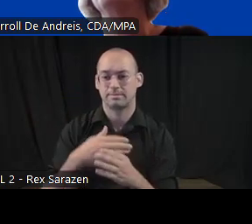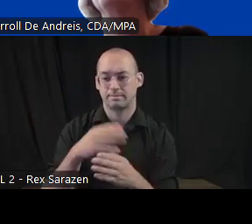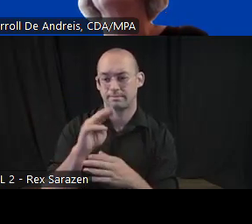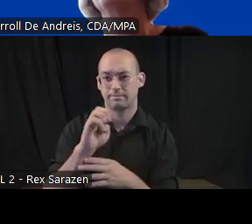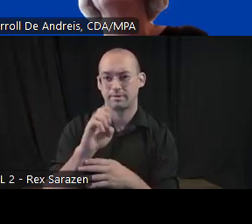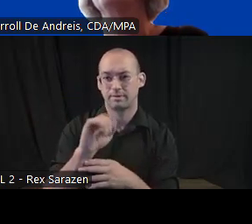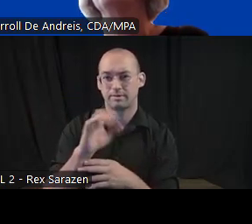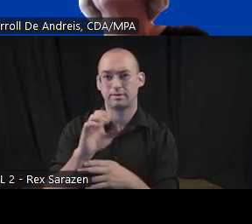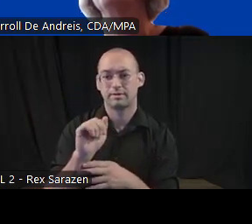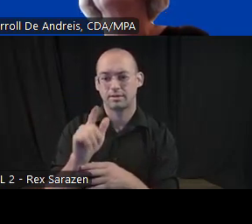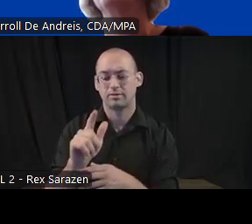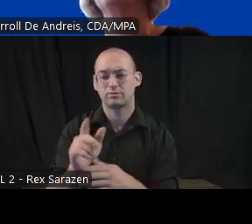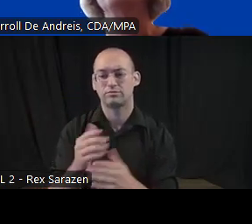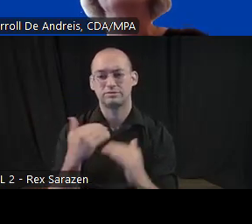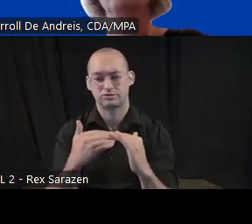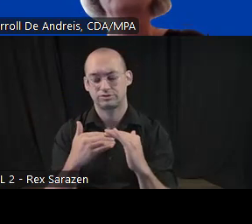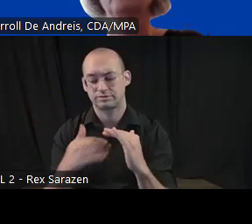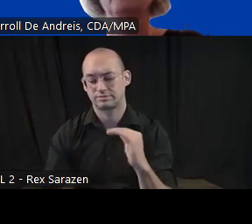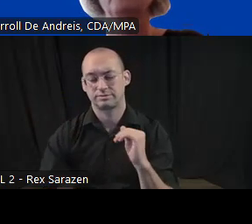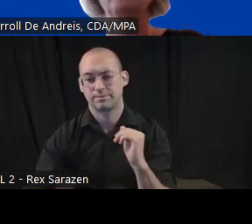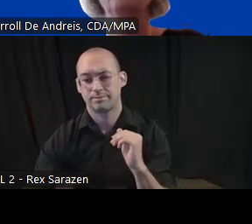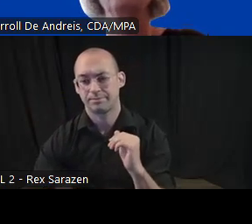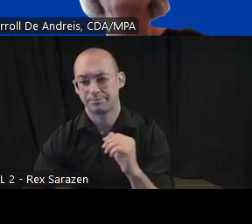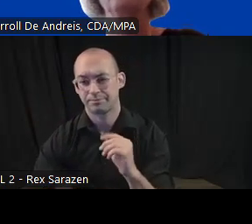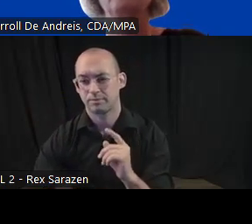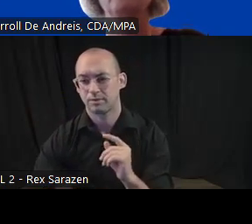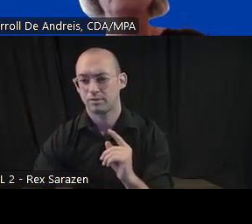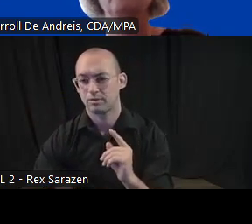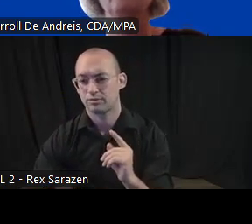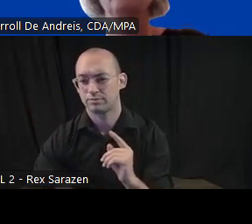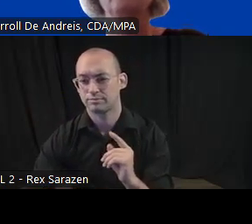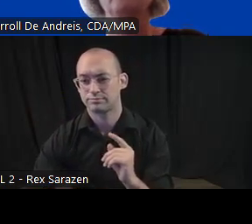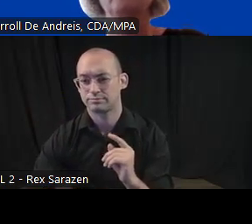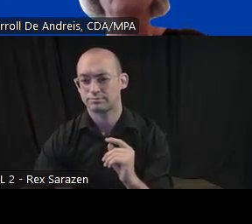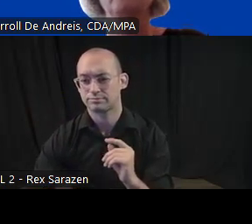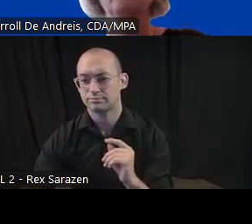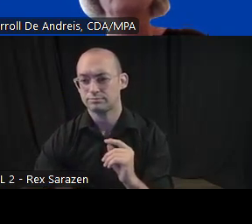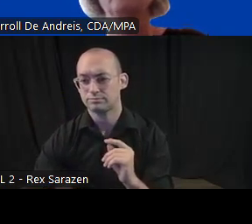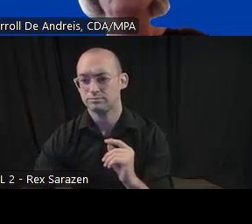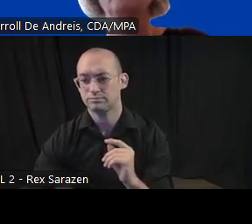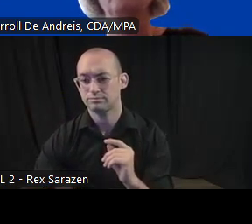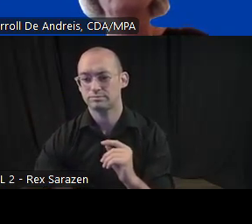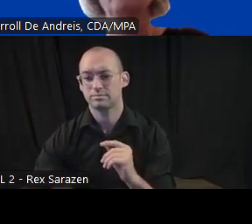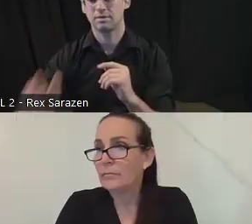restrictions, stop the cuts, because